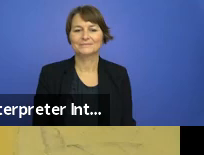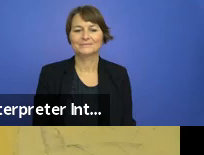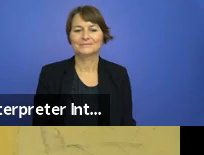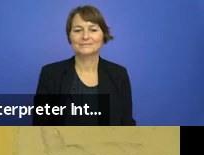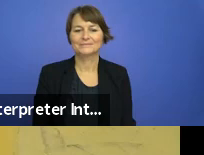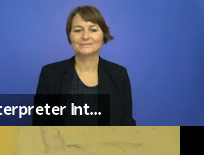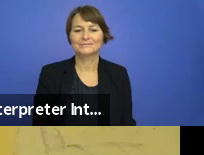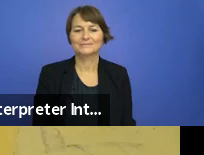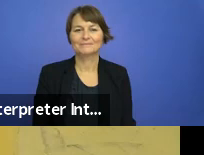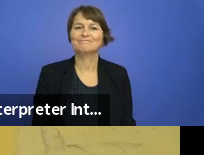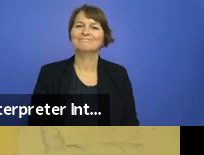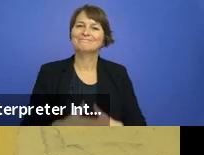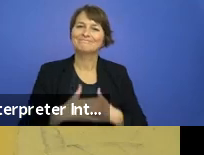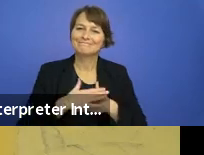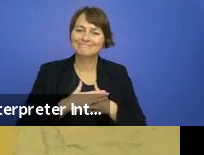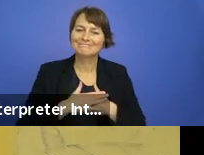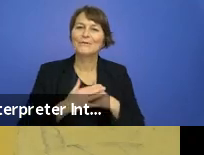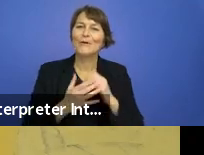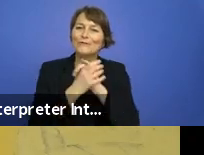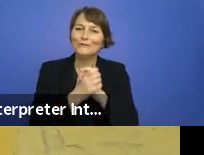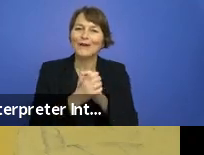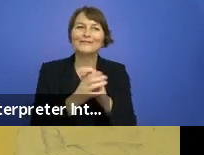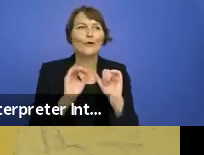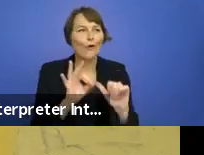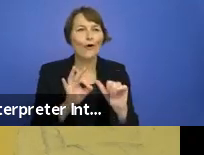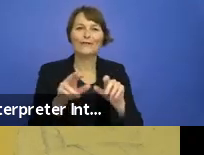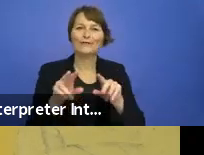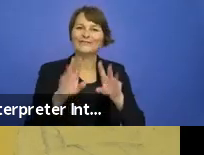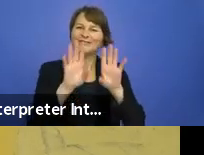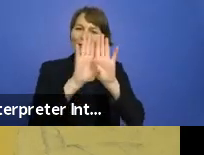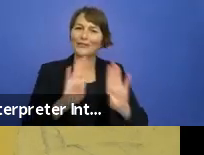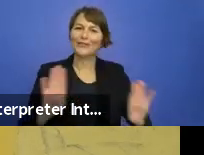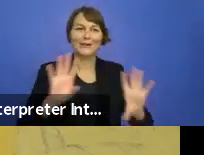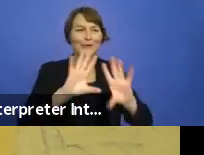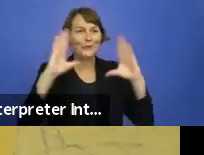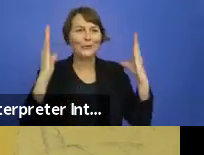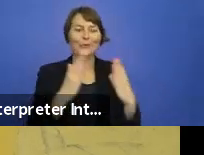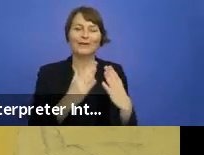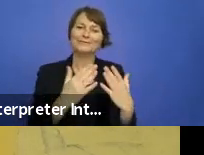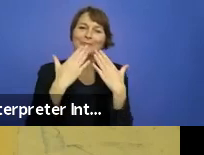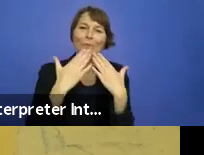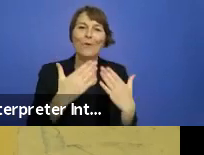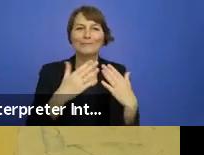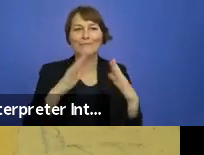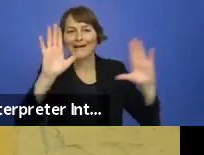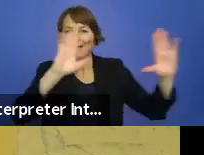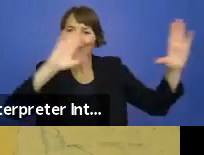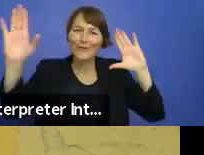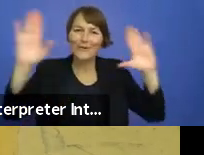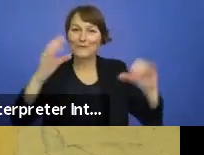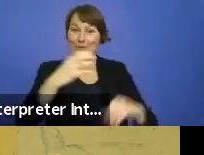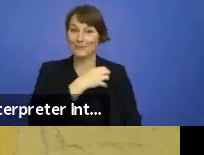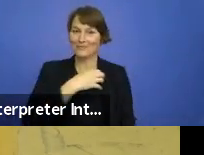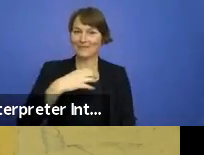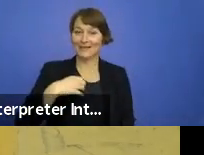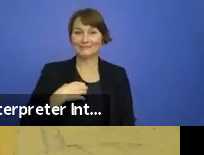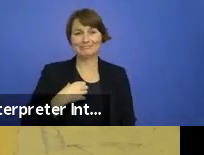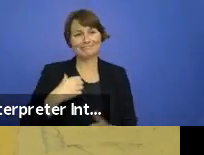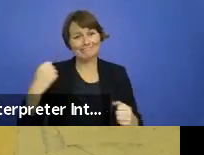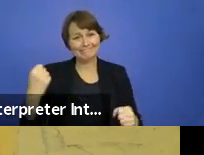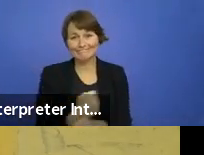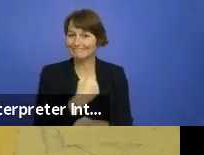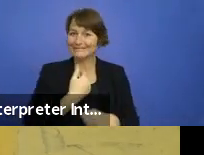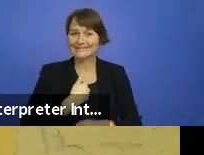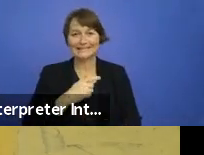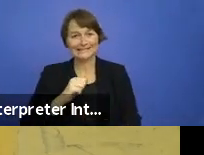Liebe Freunde der Theaterwelt, ich grüße Sie alle herzlich aus Dresden. Leider kann ich Sie nicht persönlich begrüßen.